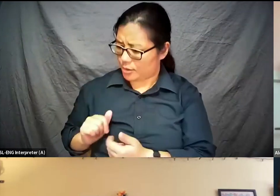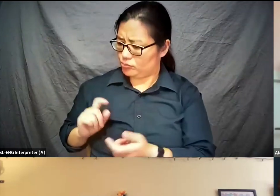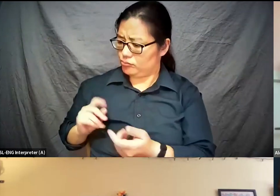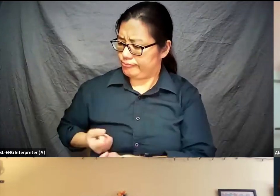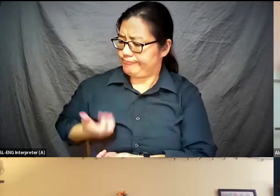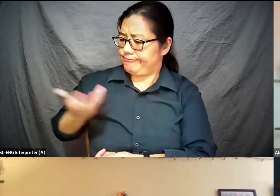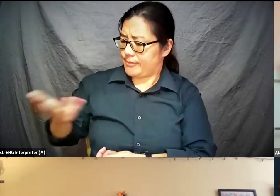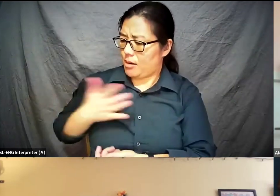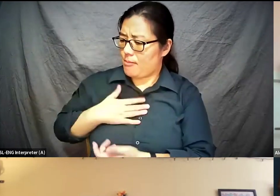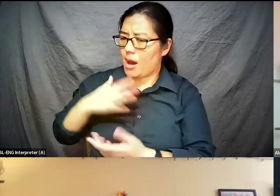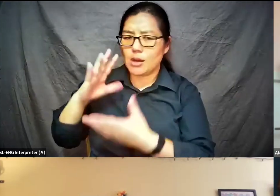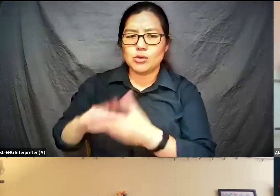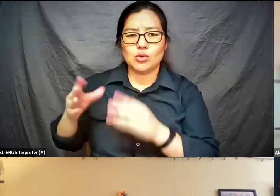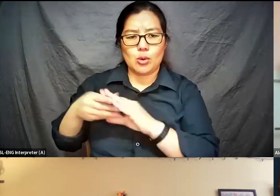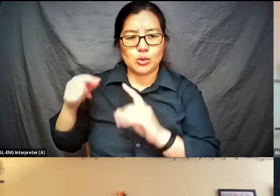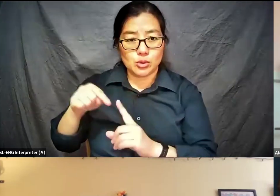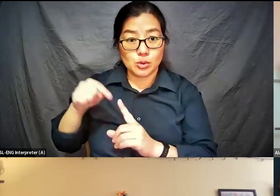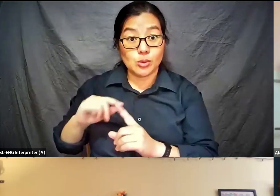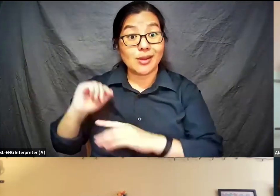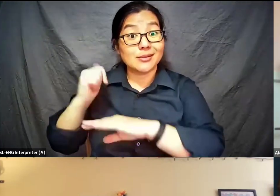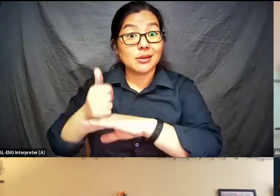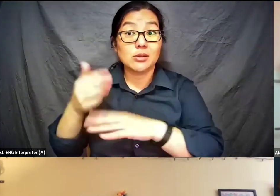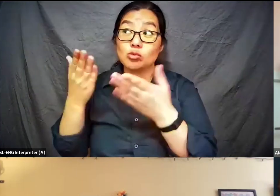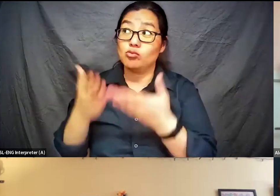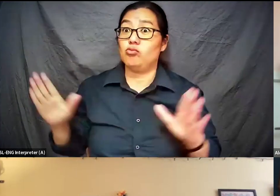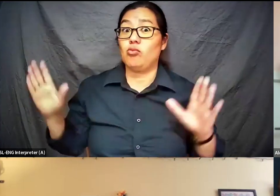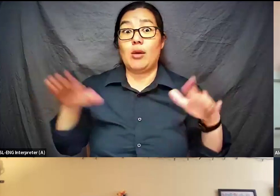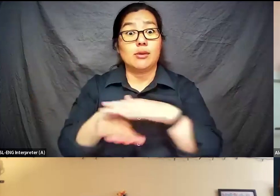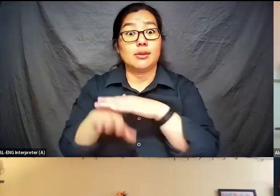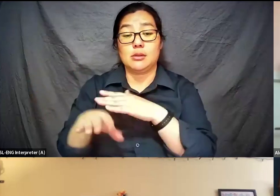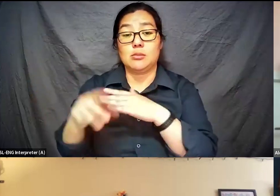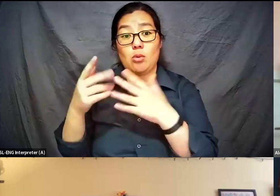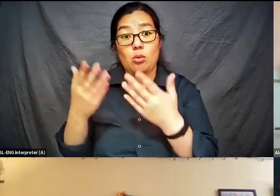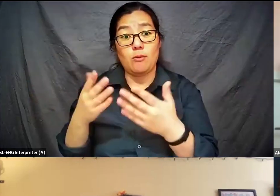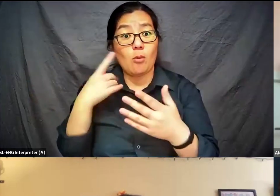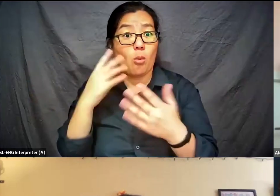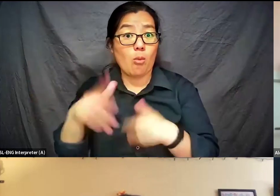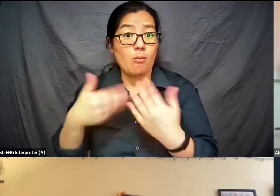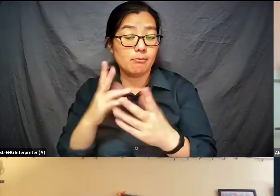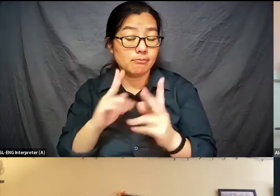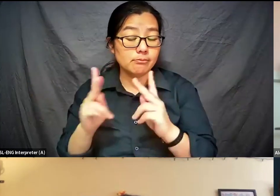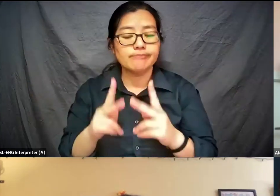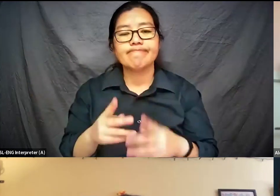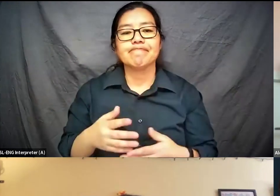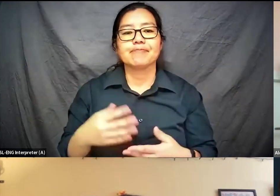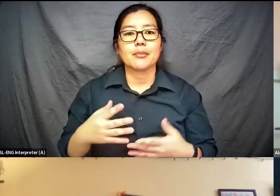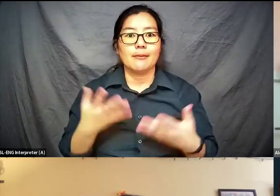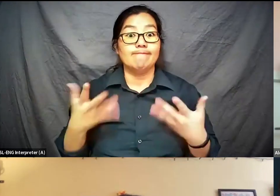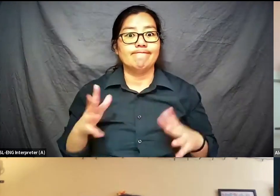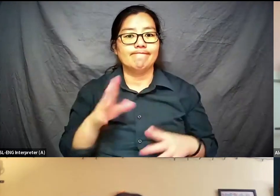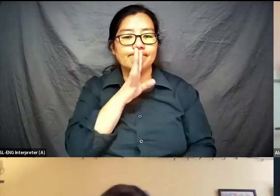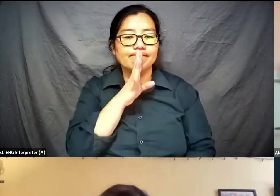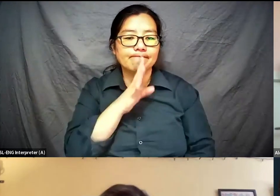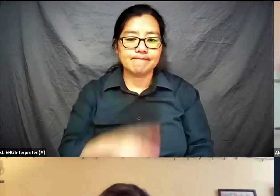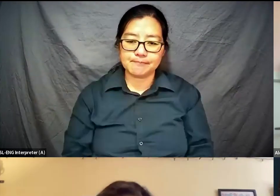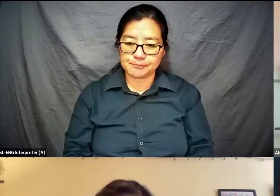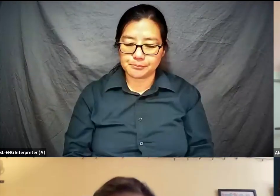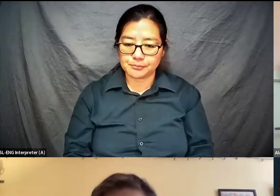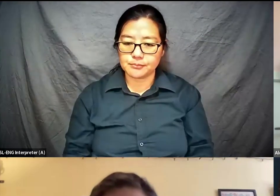my comics as well into how can I make my comics accessible? I can create this system of like, panel by